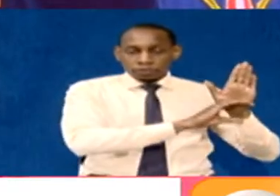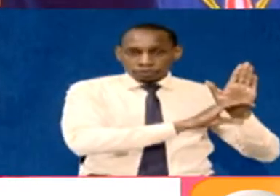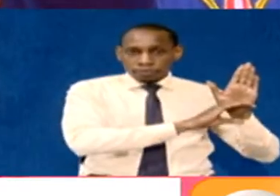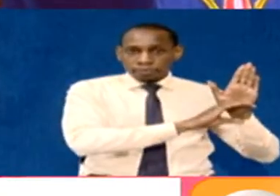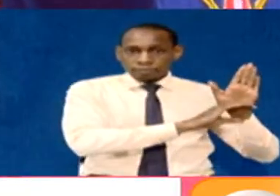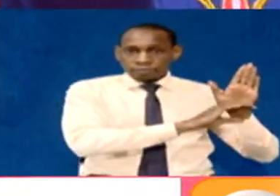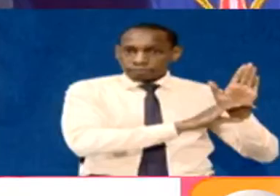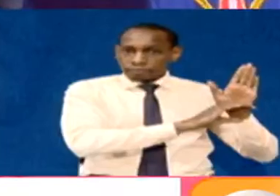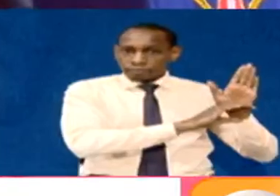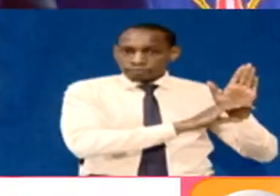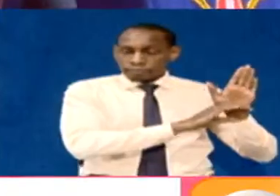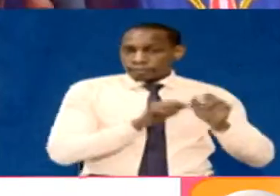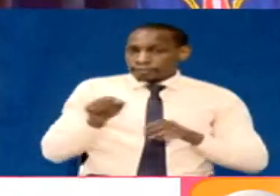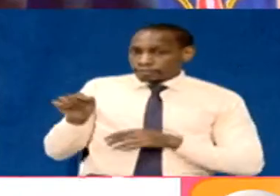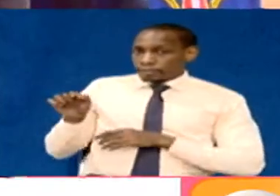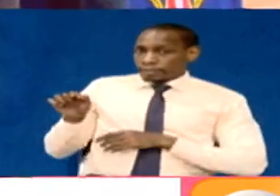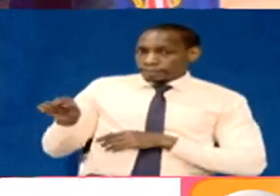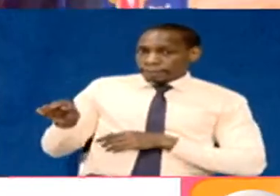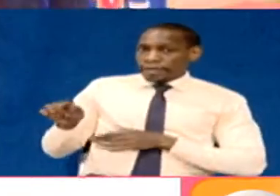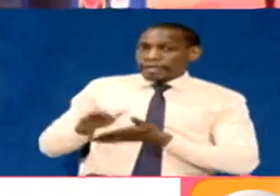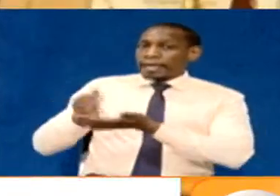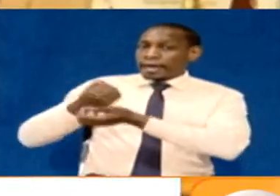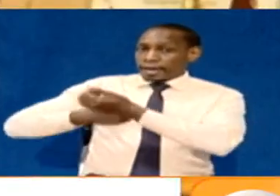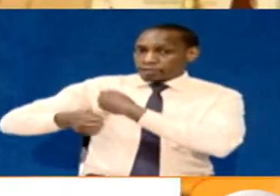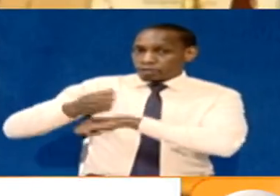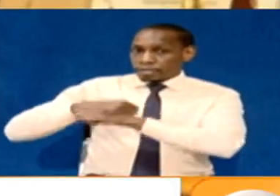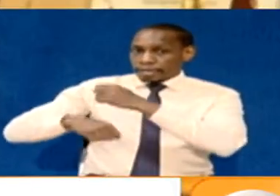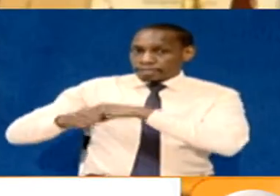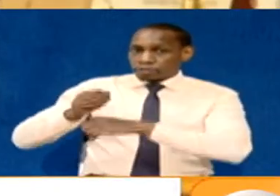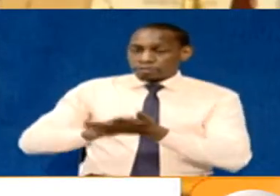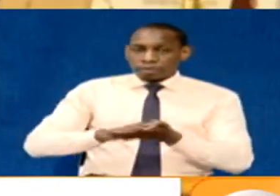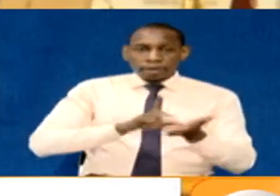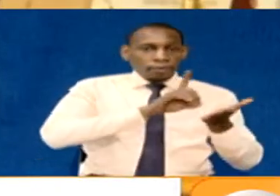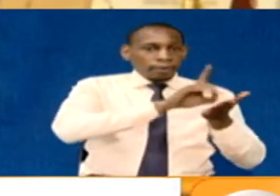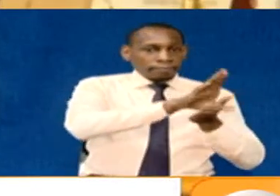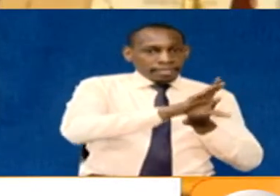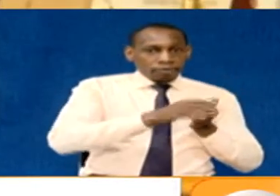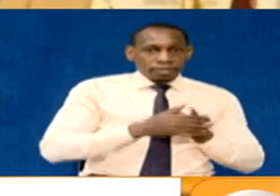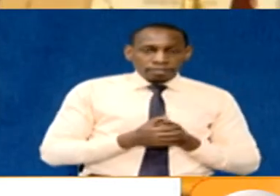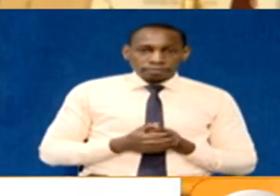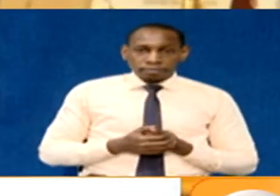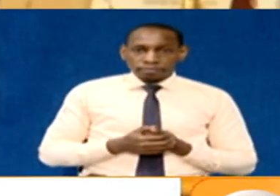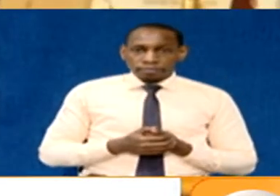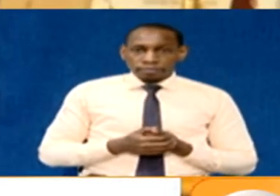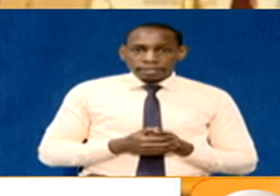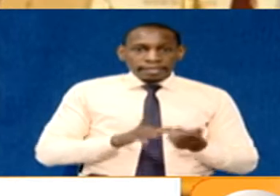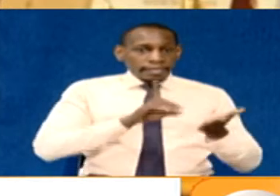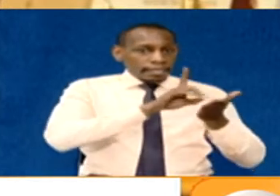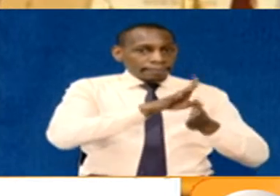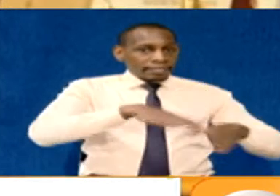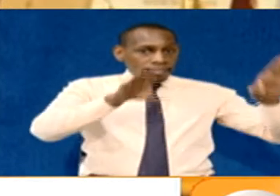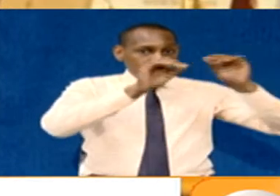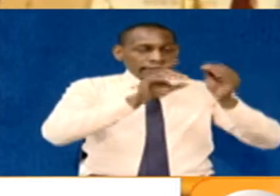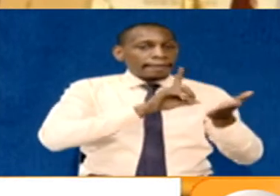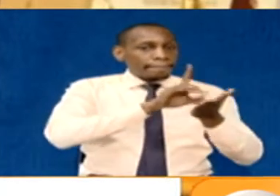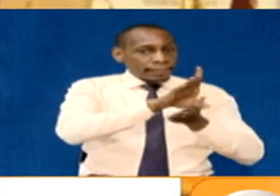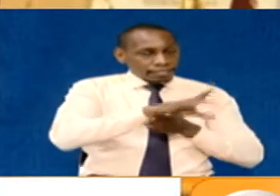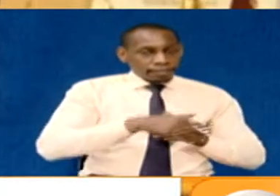Constitution, to take steps and remove him. To impeach the president. To impeach the